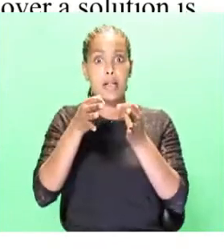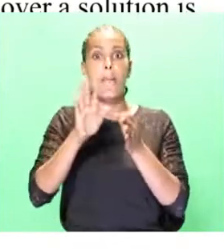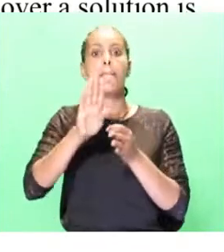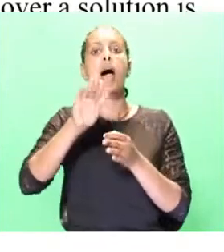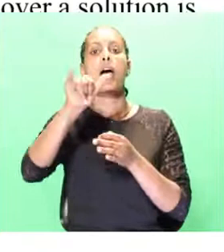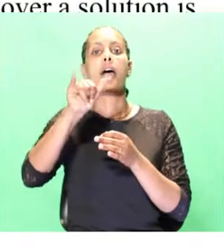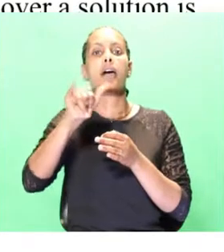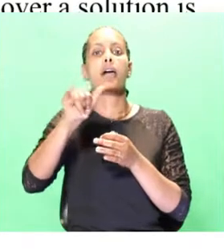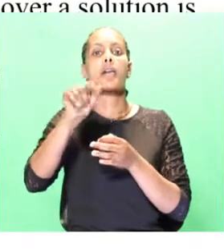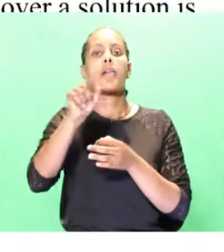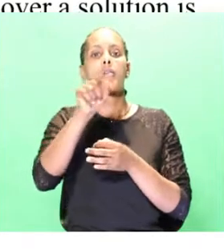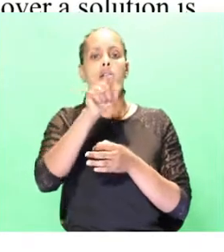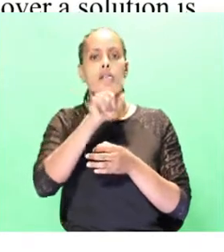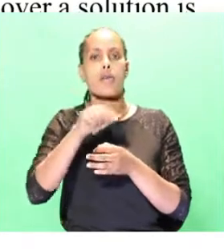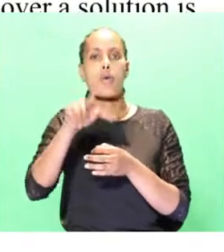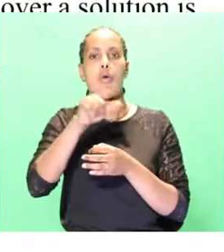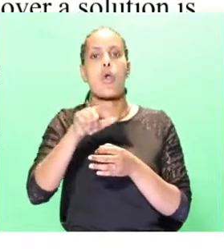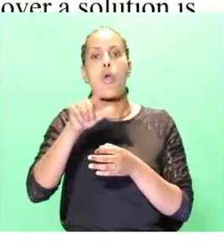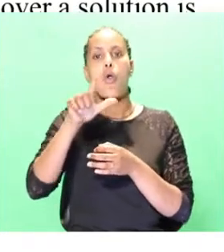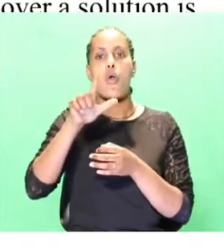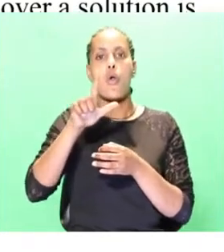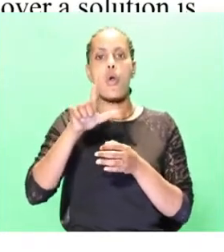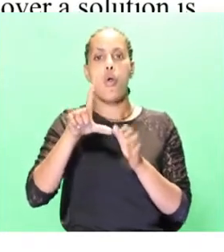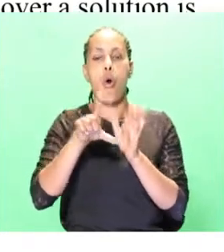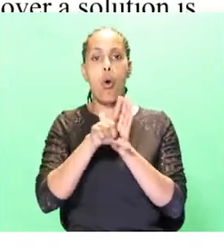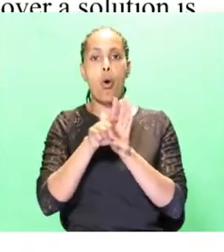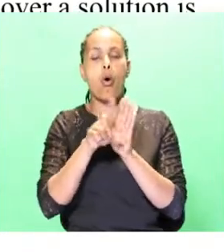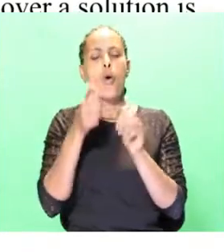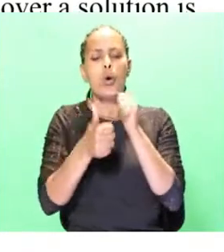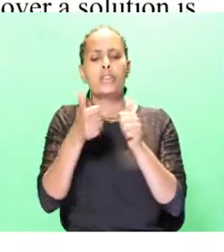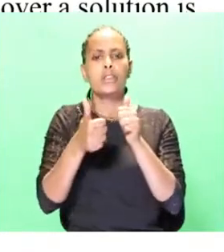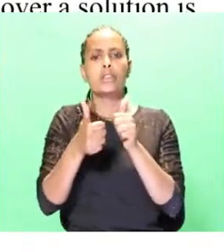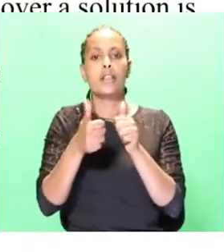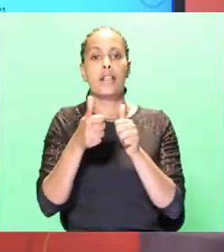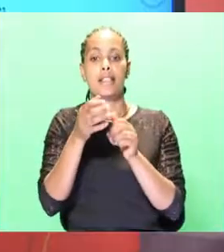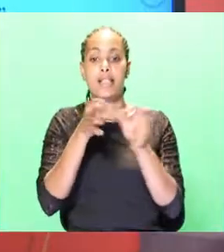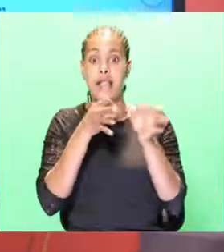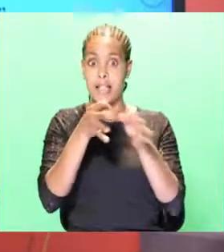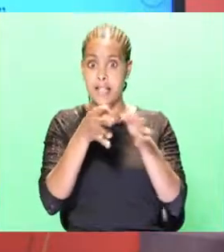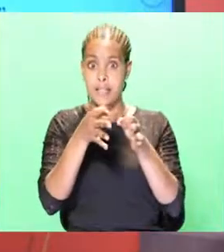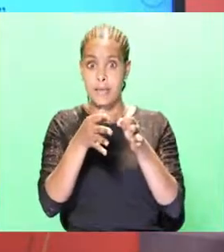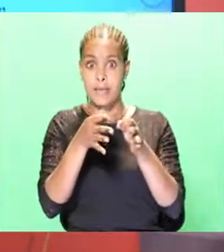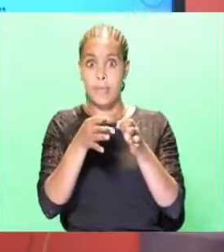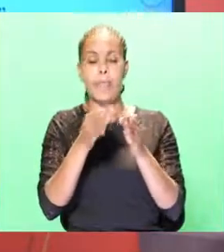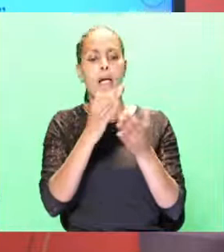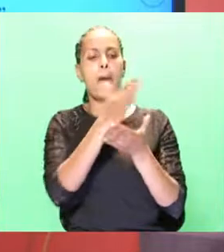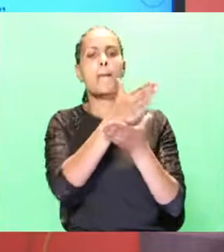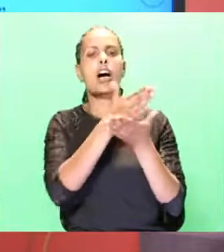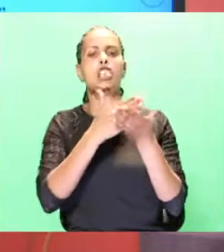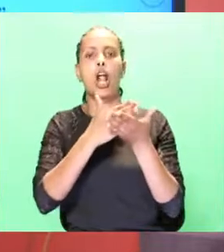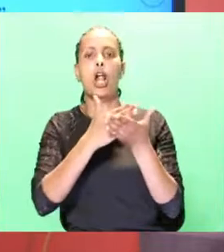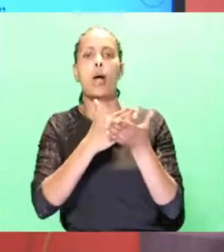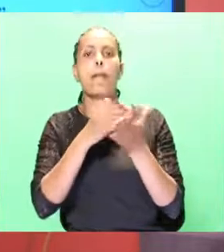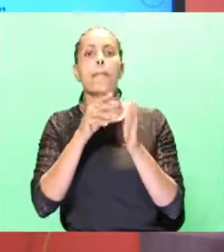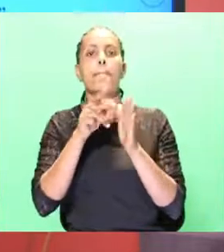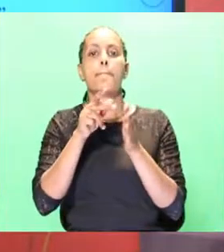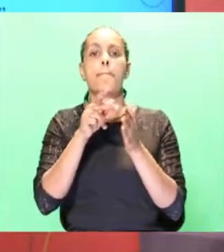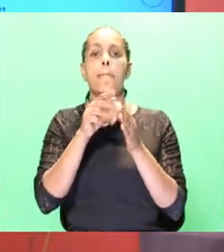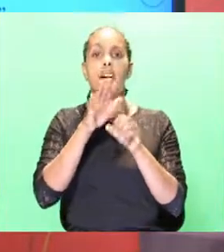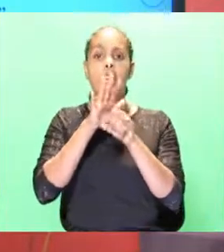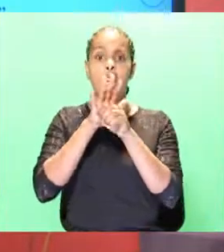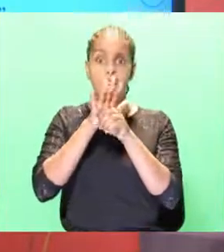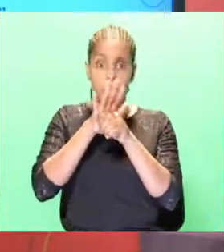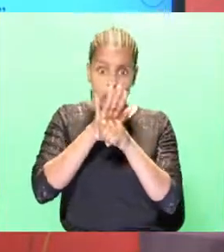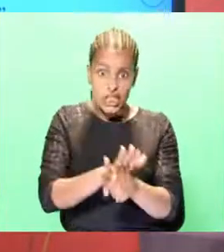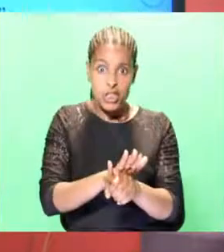by Raoult's law, which states the partial pressure of a solvent over